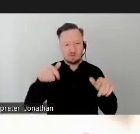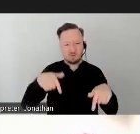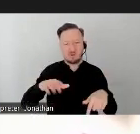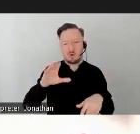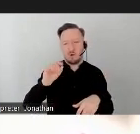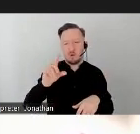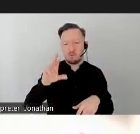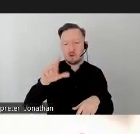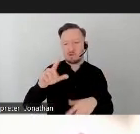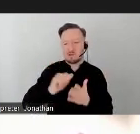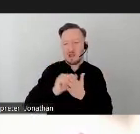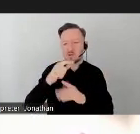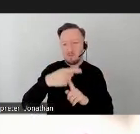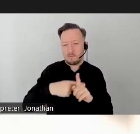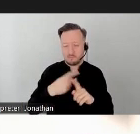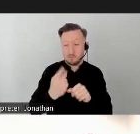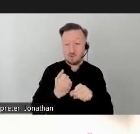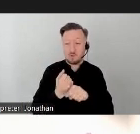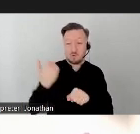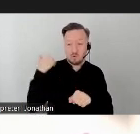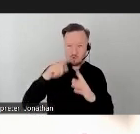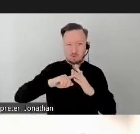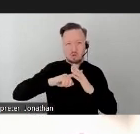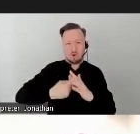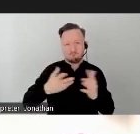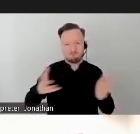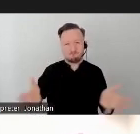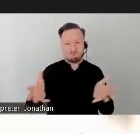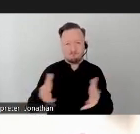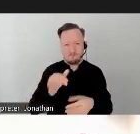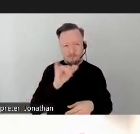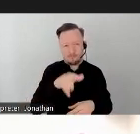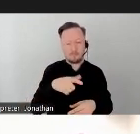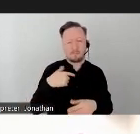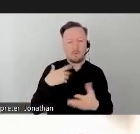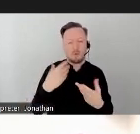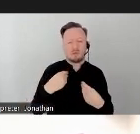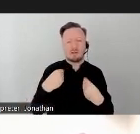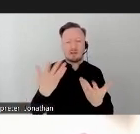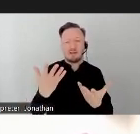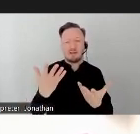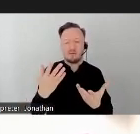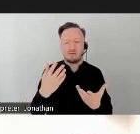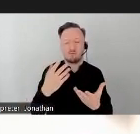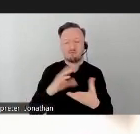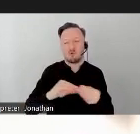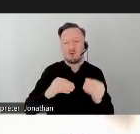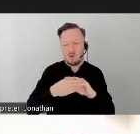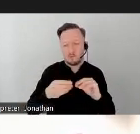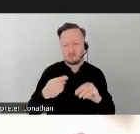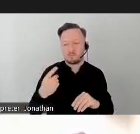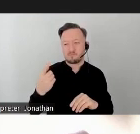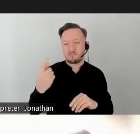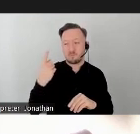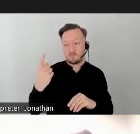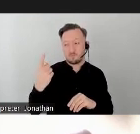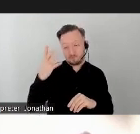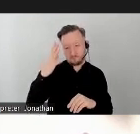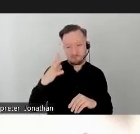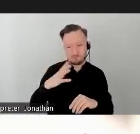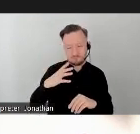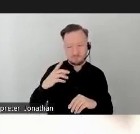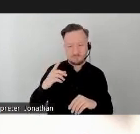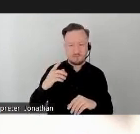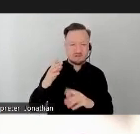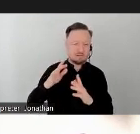ago, we started this initiative. And I'd like to share the story of one of the early recipients of our Fit Kit. He was a farmer, so some of our